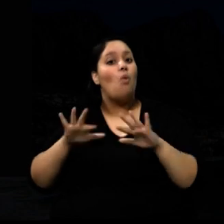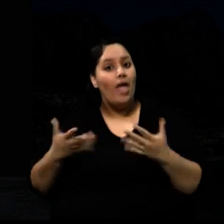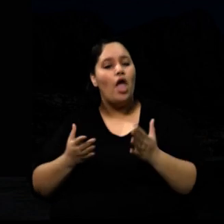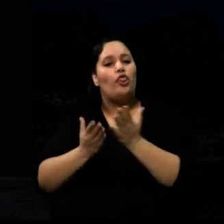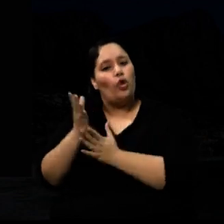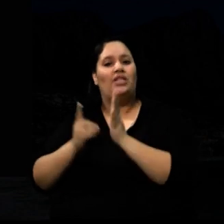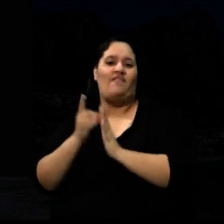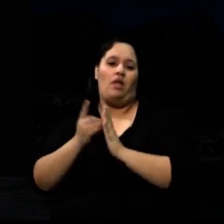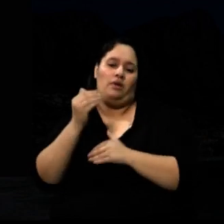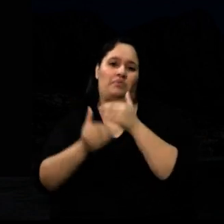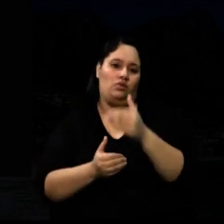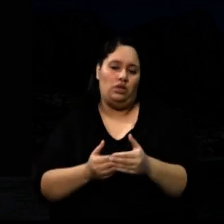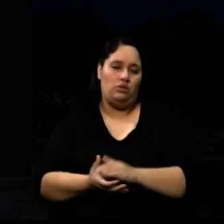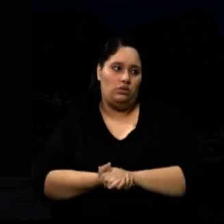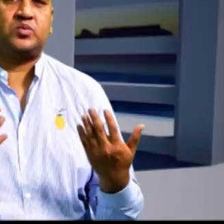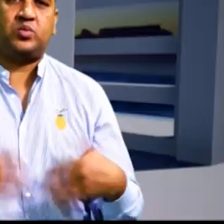development process.